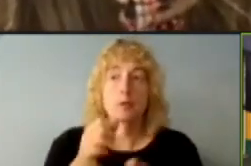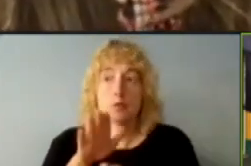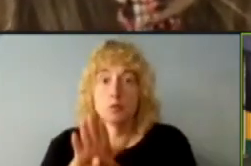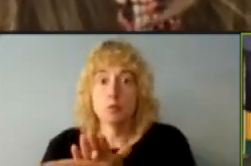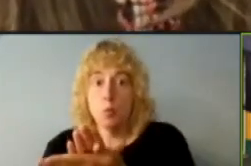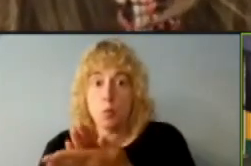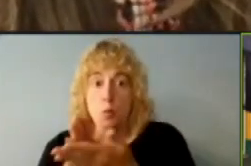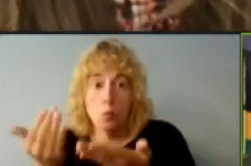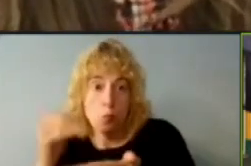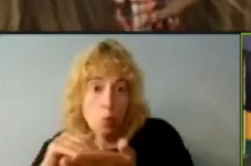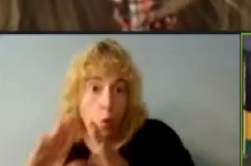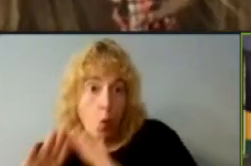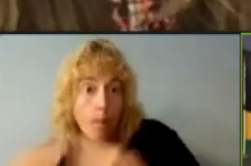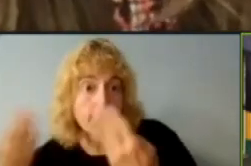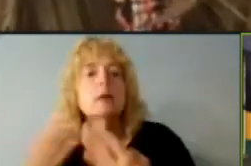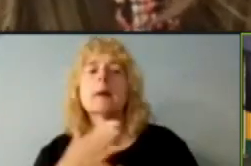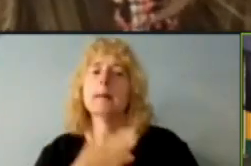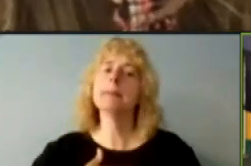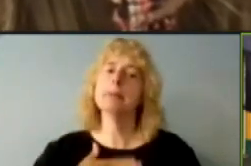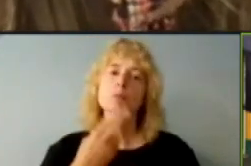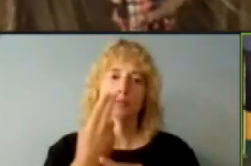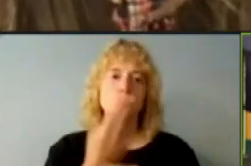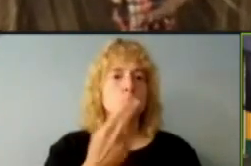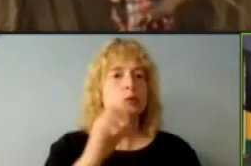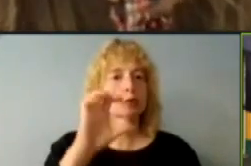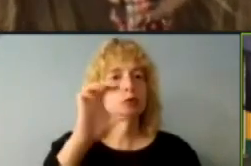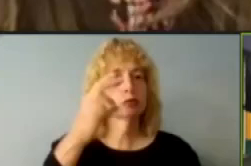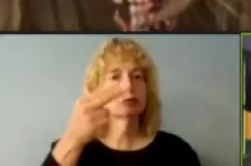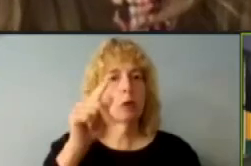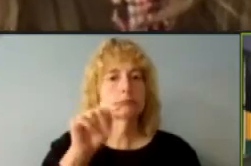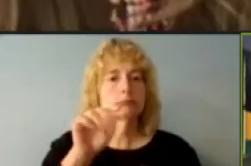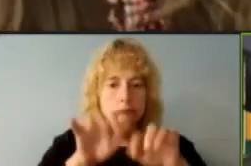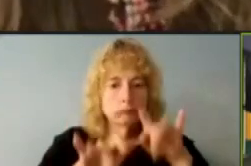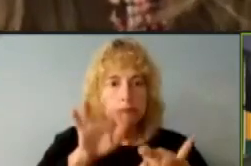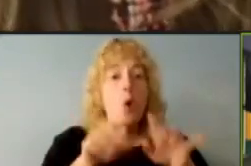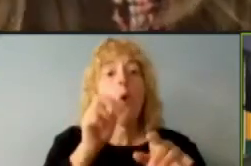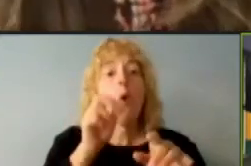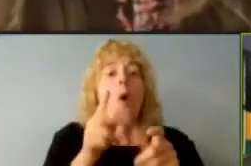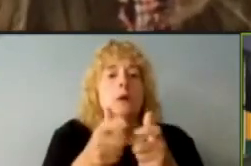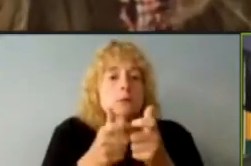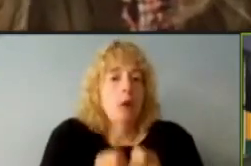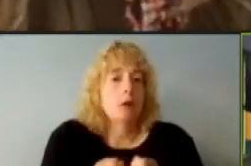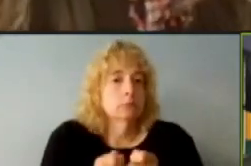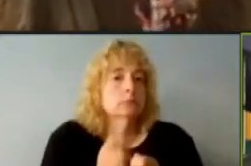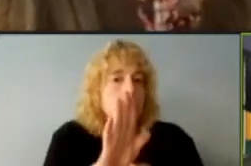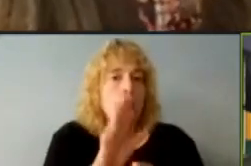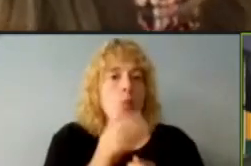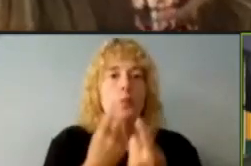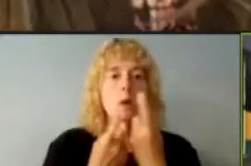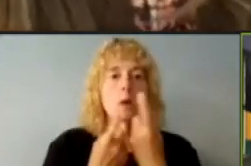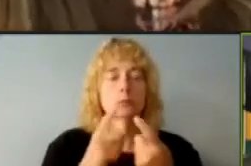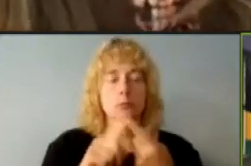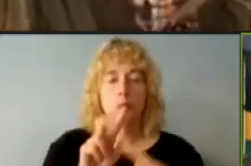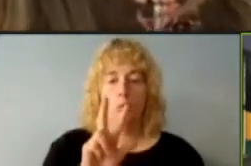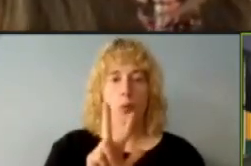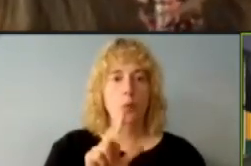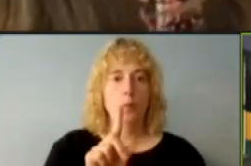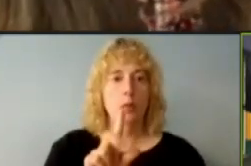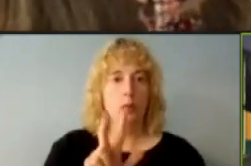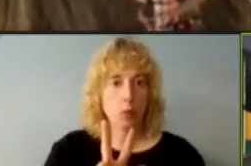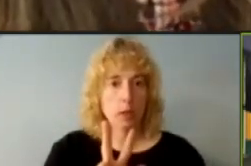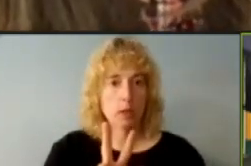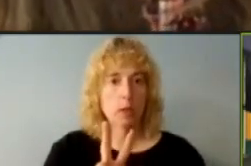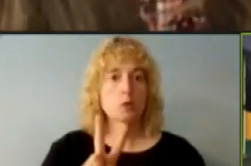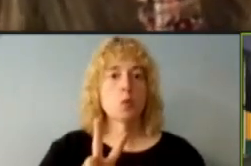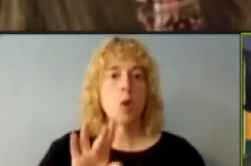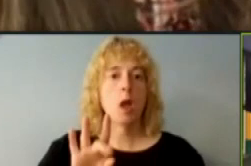So please use the chat feature to text and you can also text your questions to